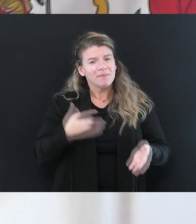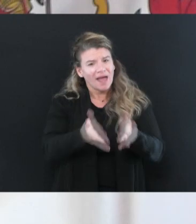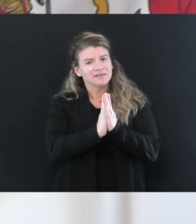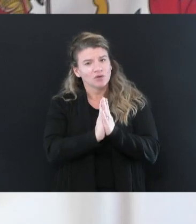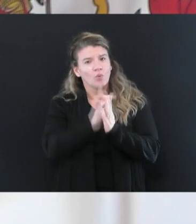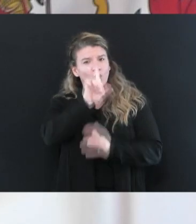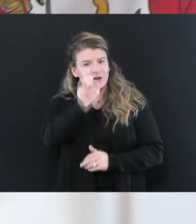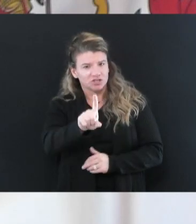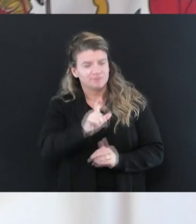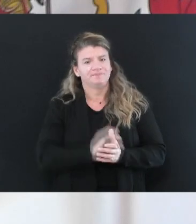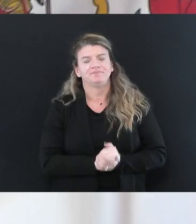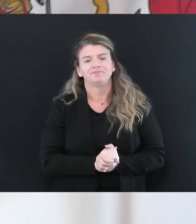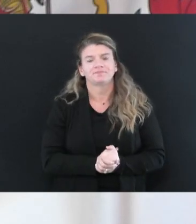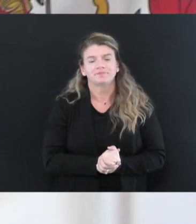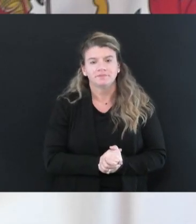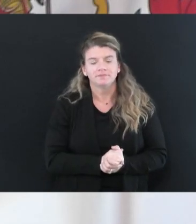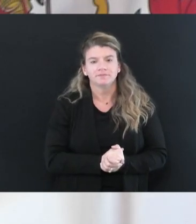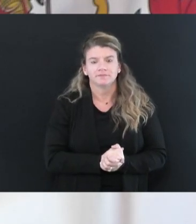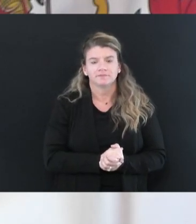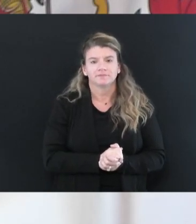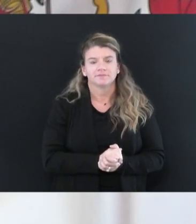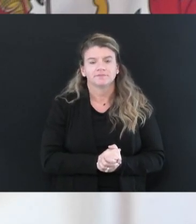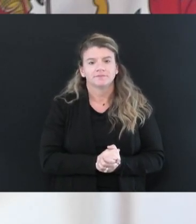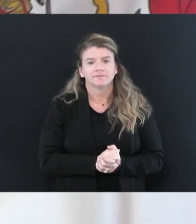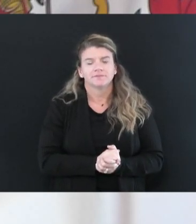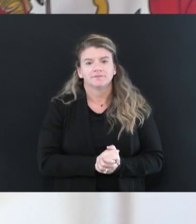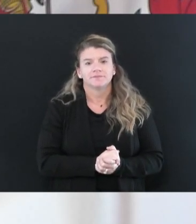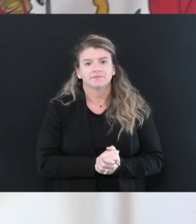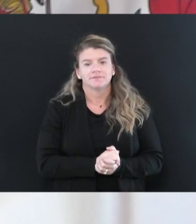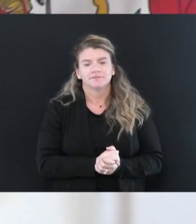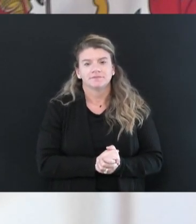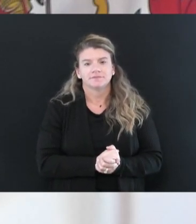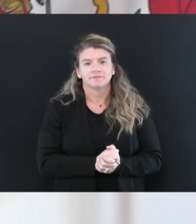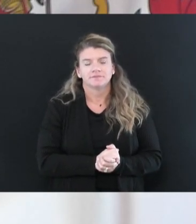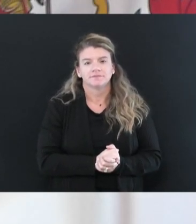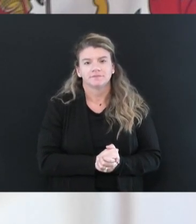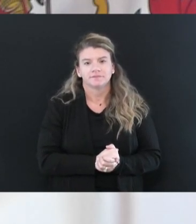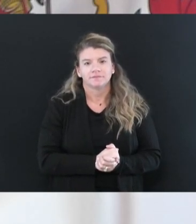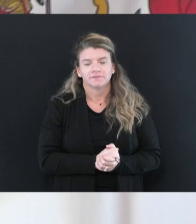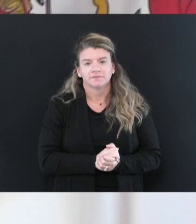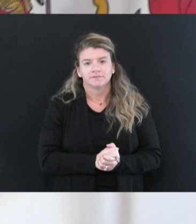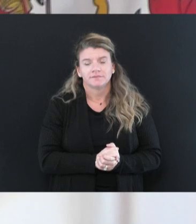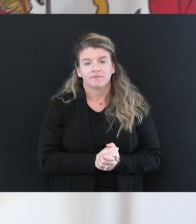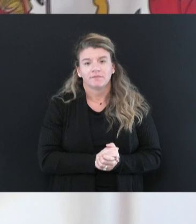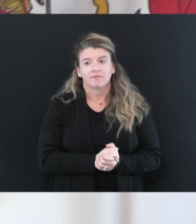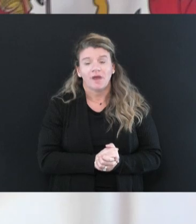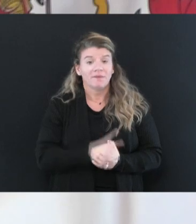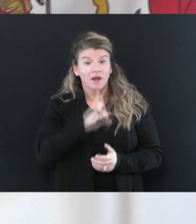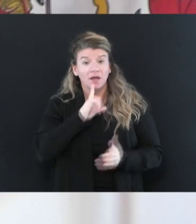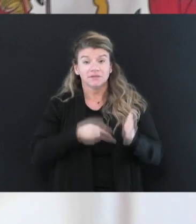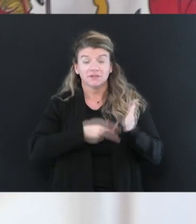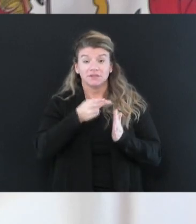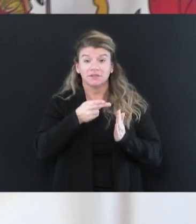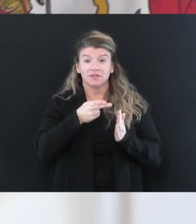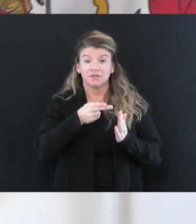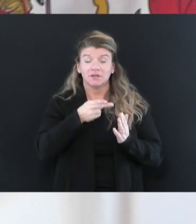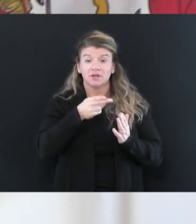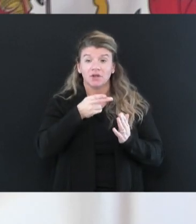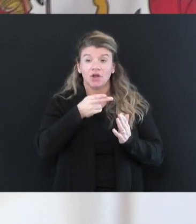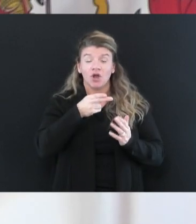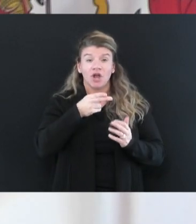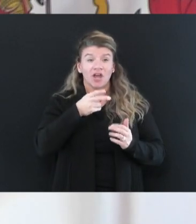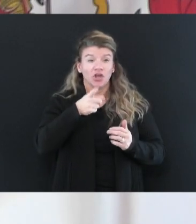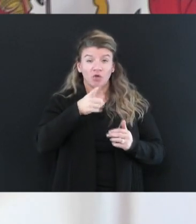question. What would we do? How crazy would you think it could possibly be? What would